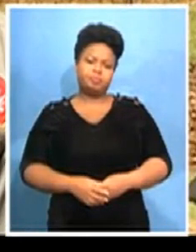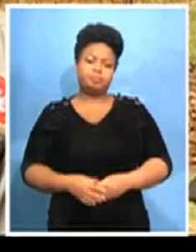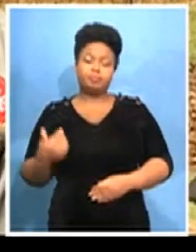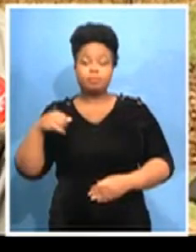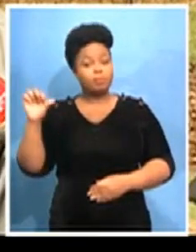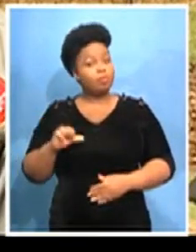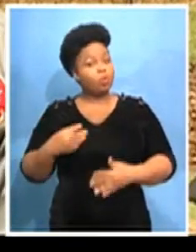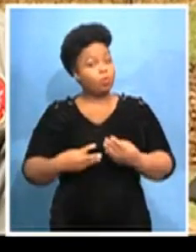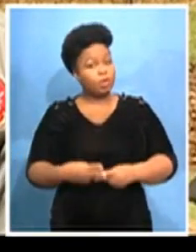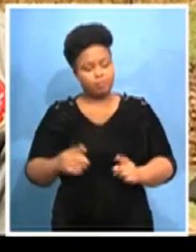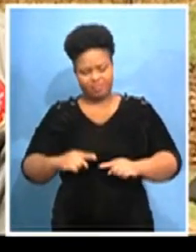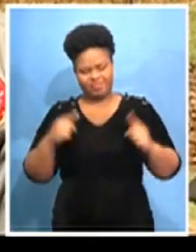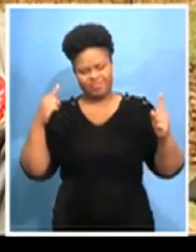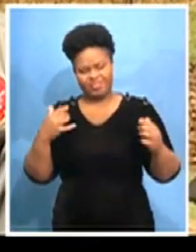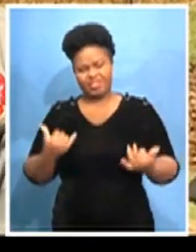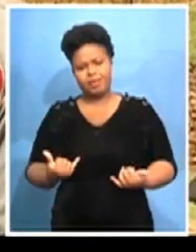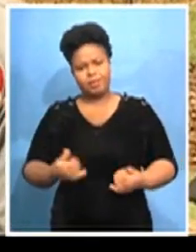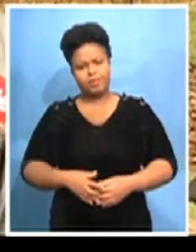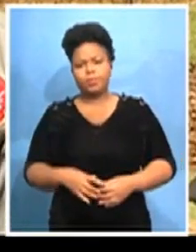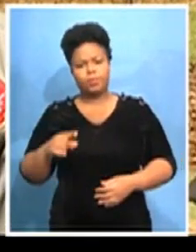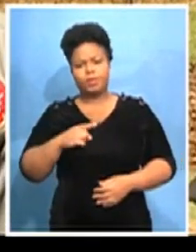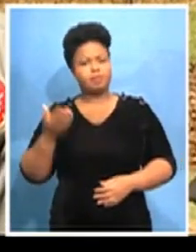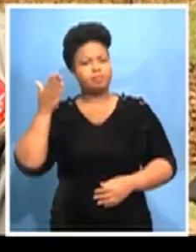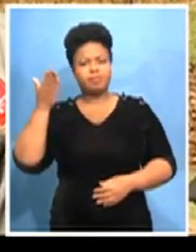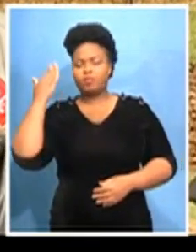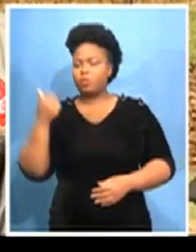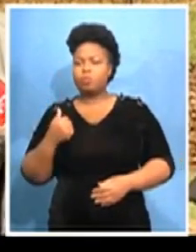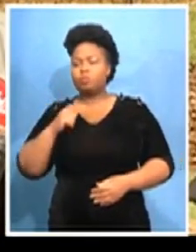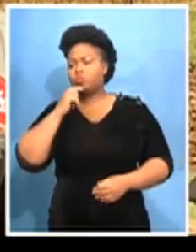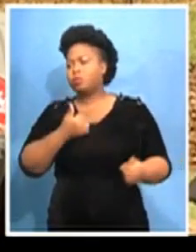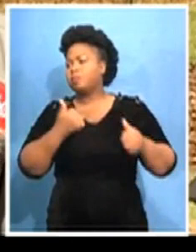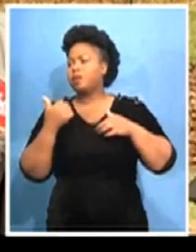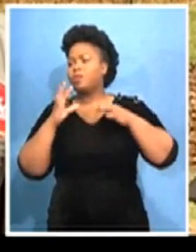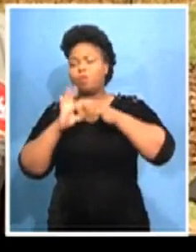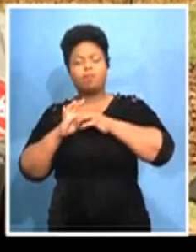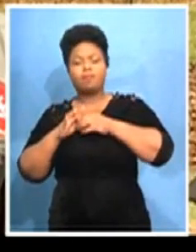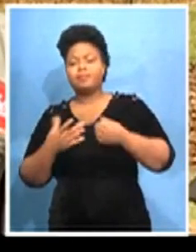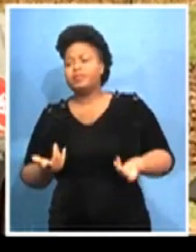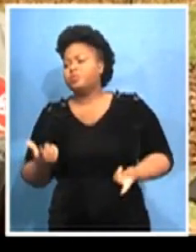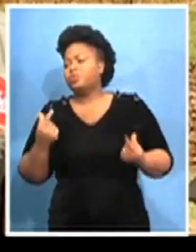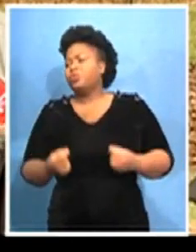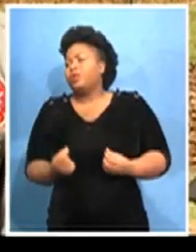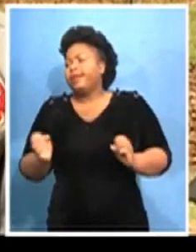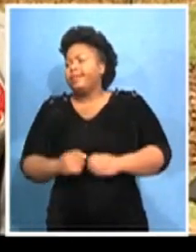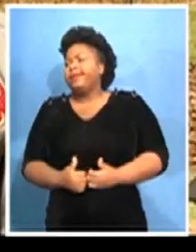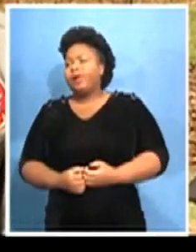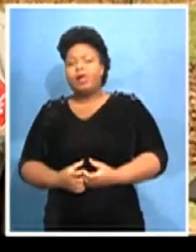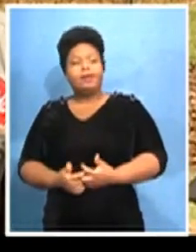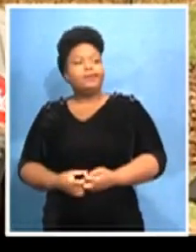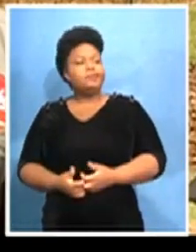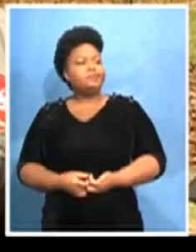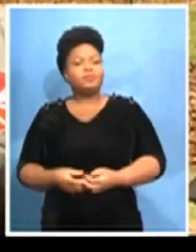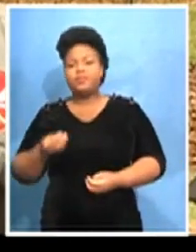Because since we had to go home, there was nothing to do. You just wake up, you don't have food, the kids don't have